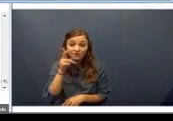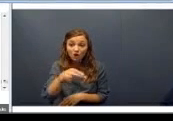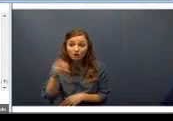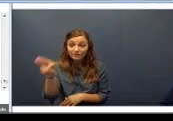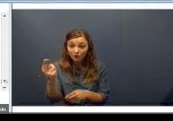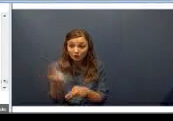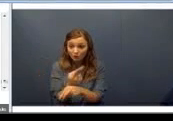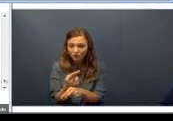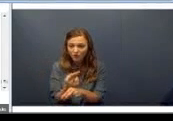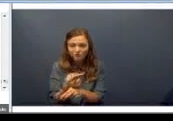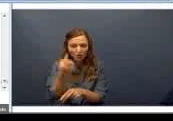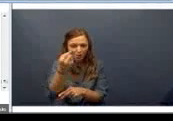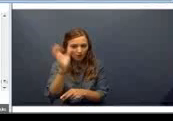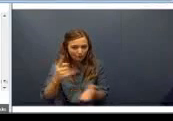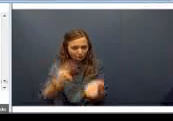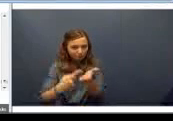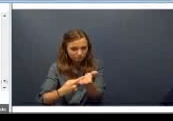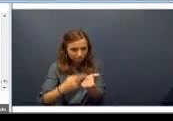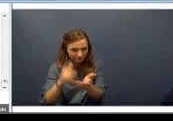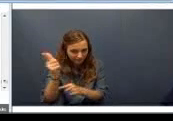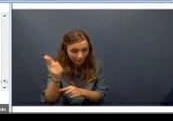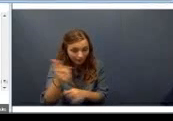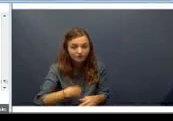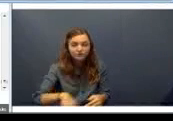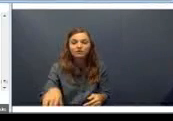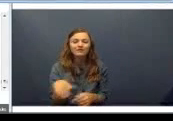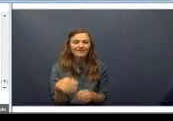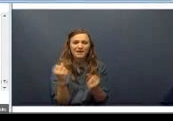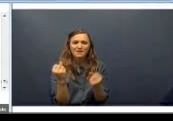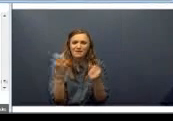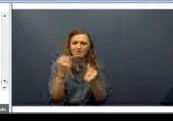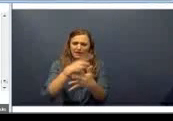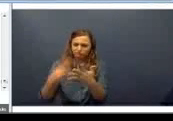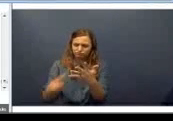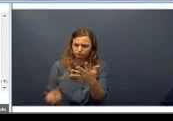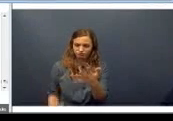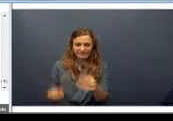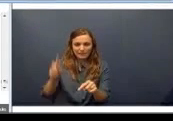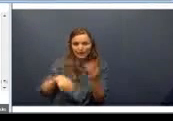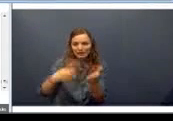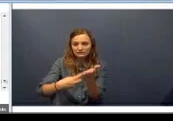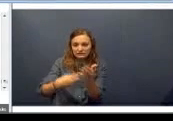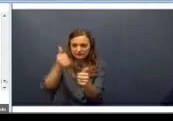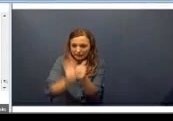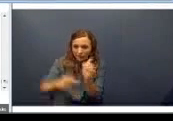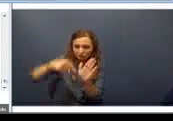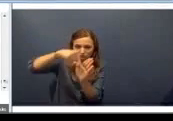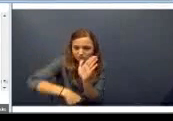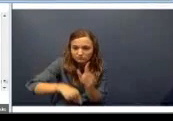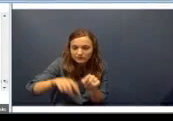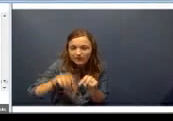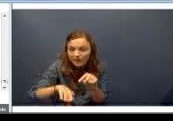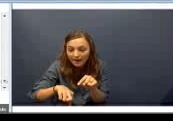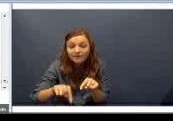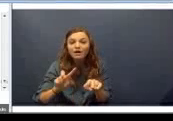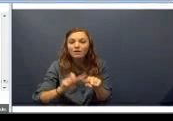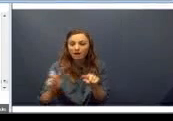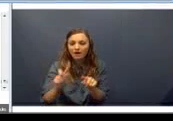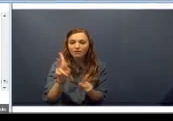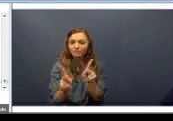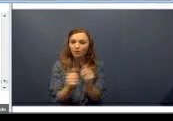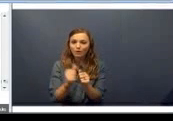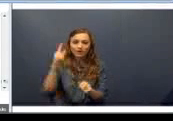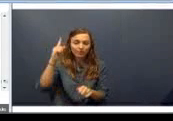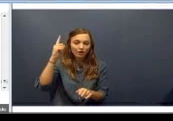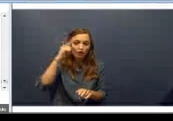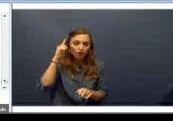users, which you'll hear a lot more about in a few minutes. Low vision users, and then there's many, many others. So we don't have time today to talk about every disability